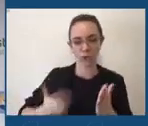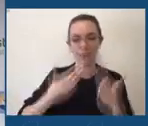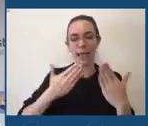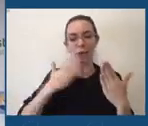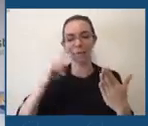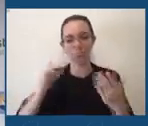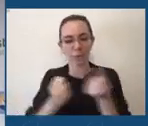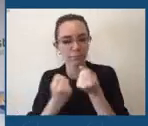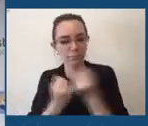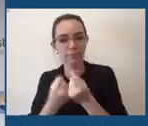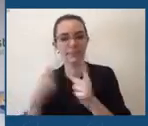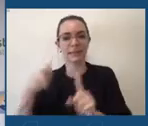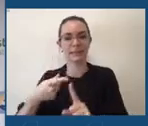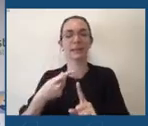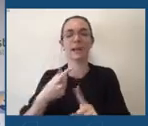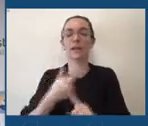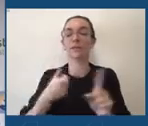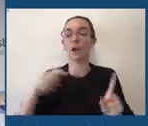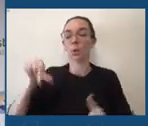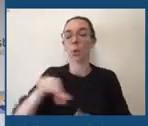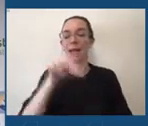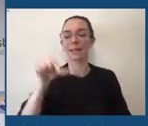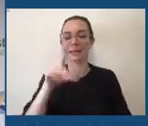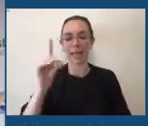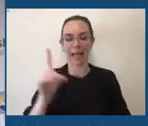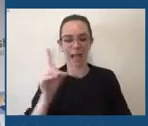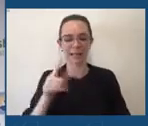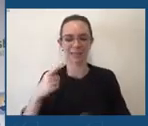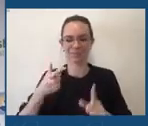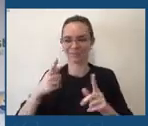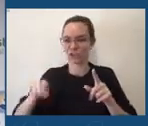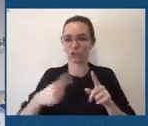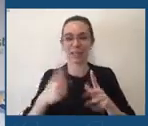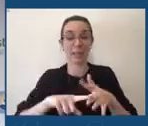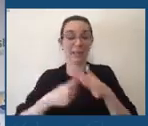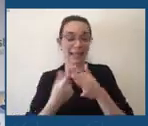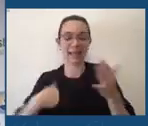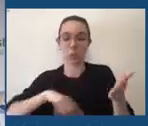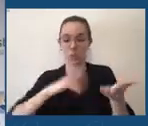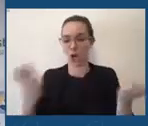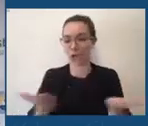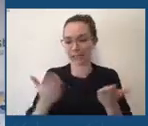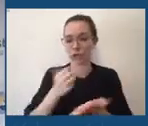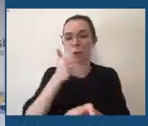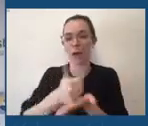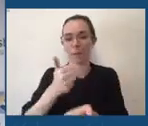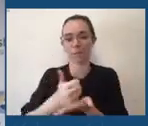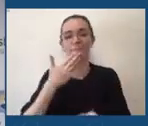And on behalf of Quest Diagnostics, this is just the beginning. We are here to help. Thank you.